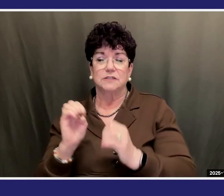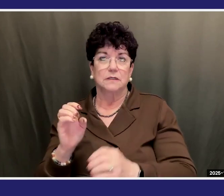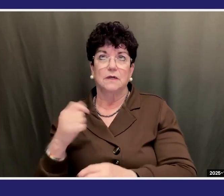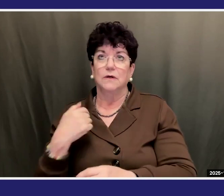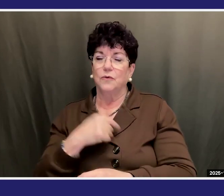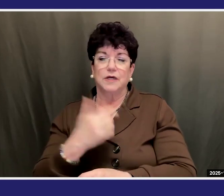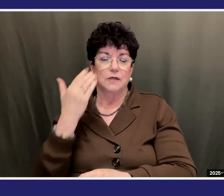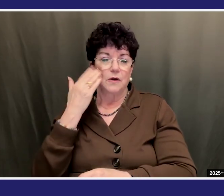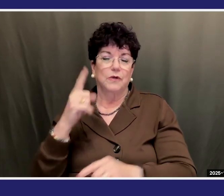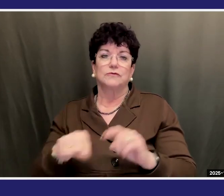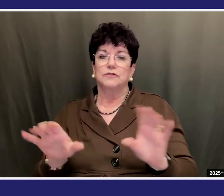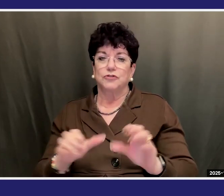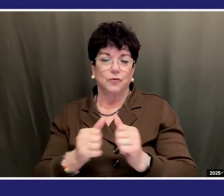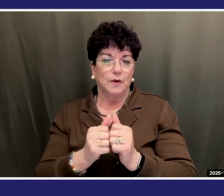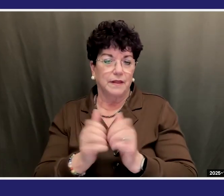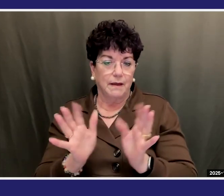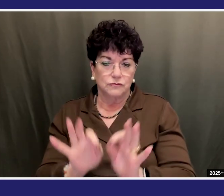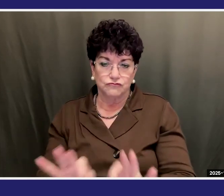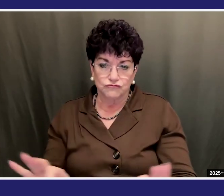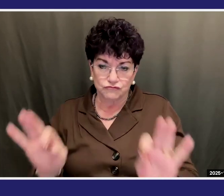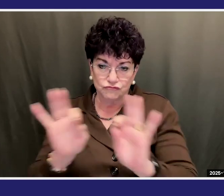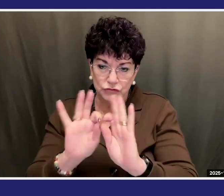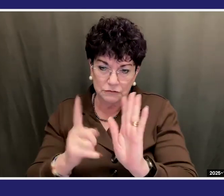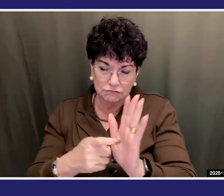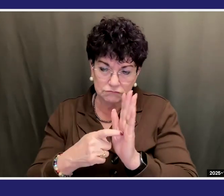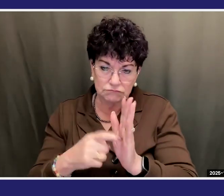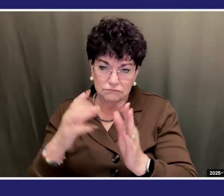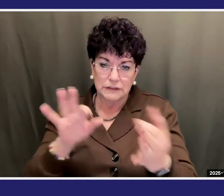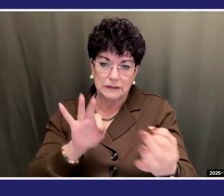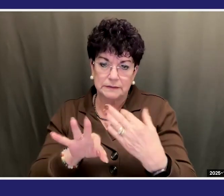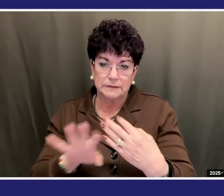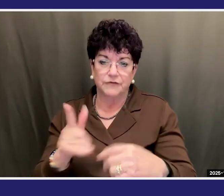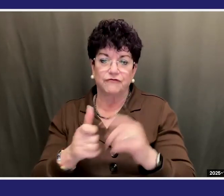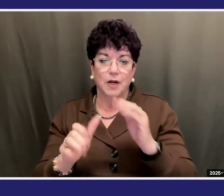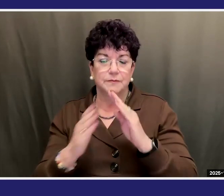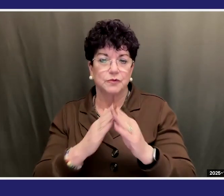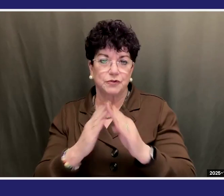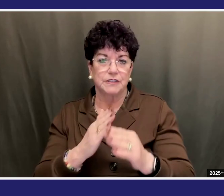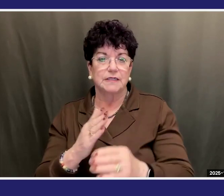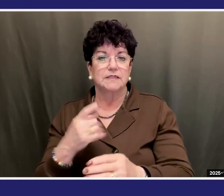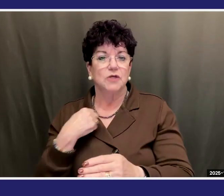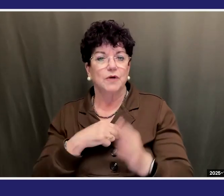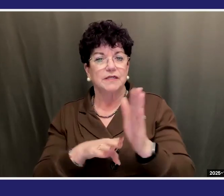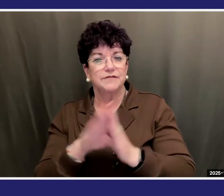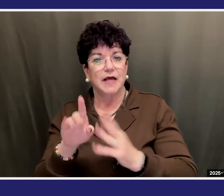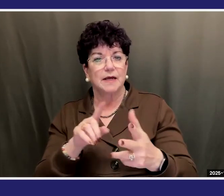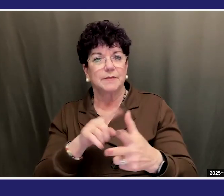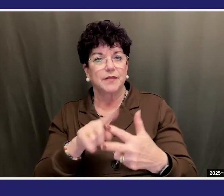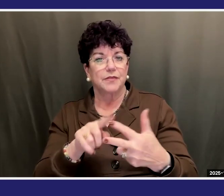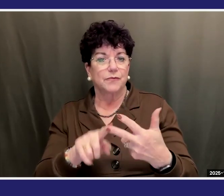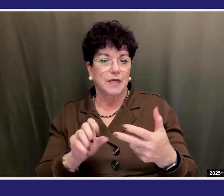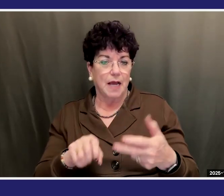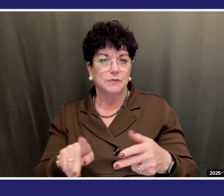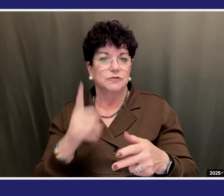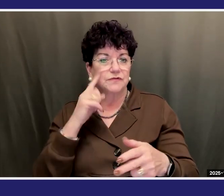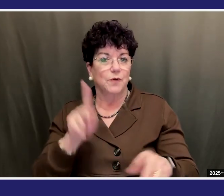without the critical and absolute imperative input from the community. And so to that end, we're developing 3 different opportunities for